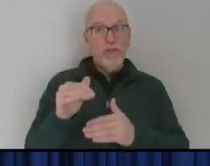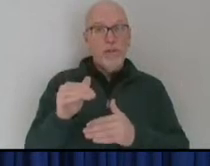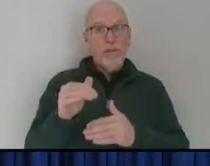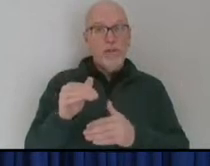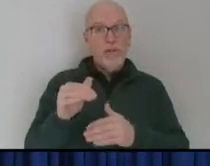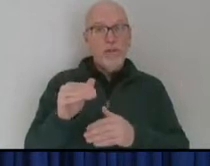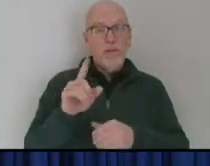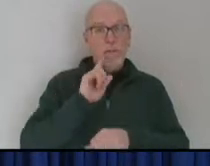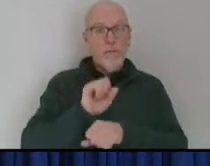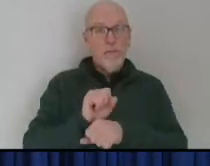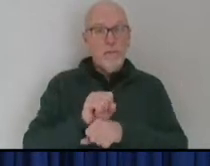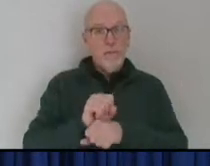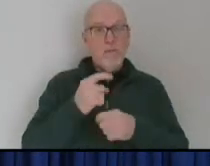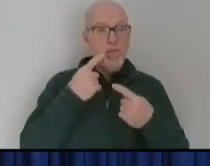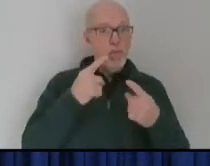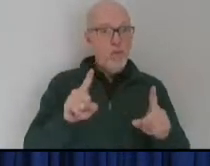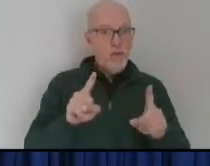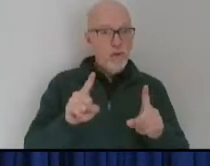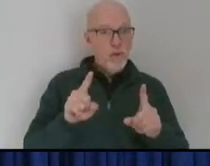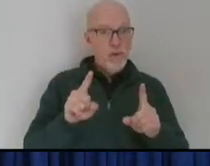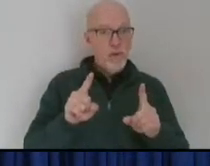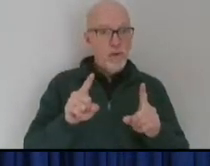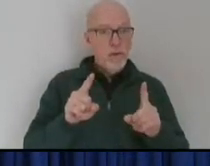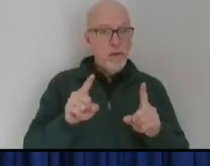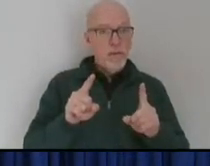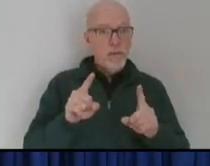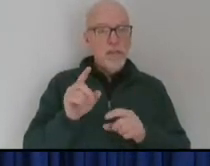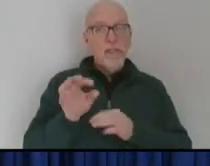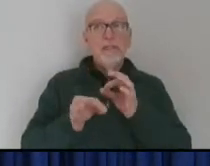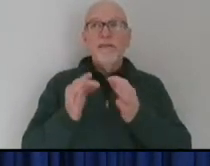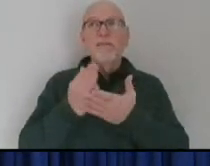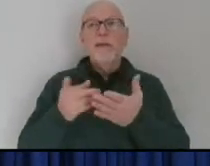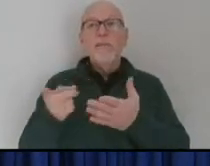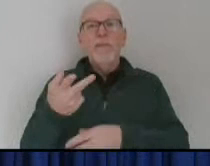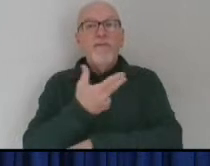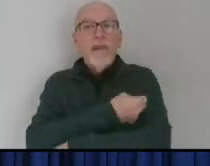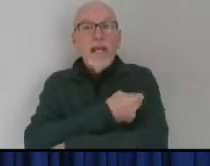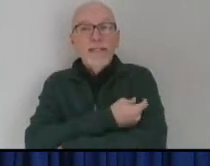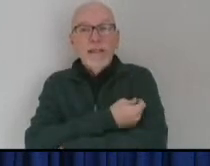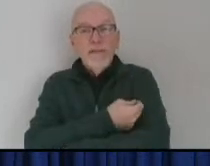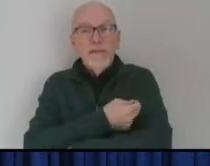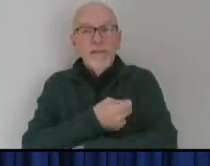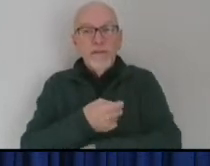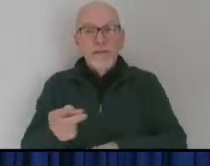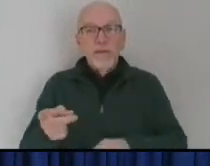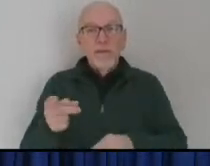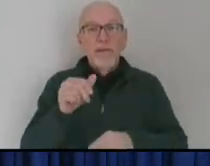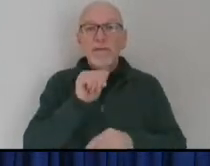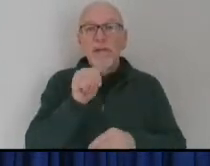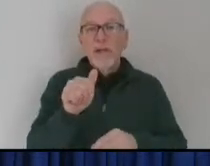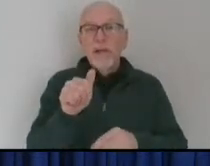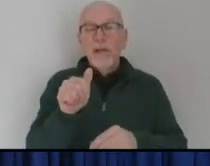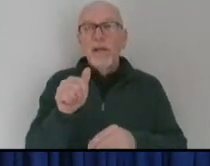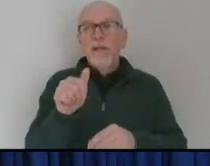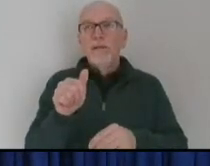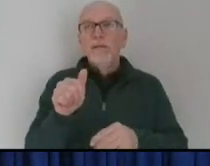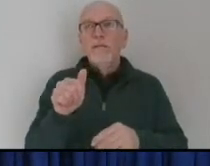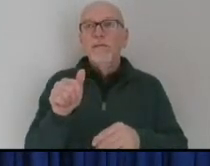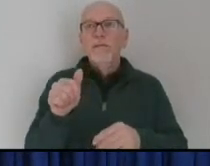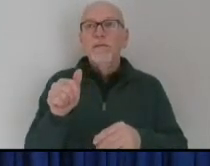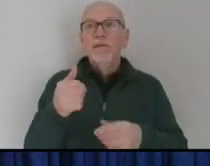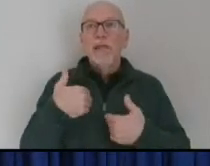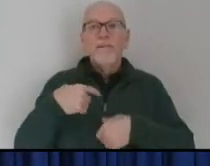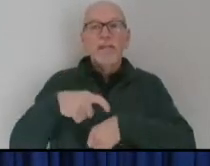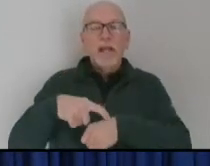actually worked as opposed to some of the vaccinations that haven't been, that haven't had time